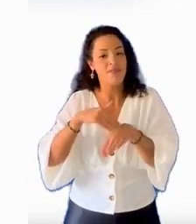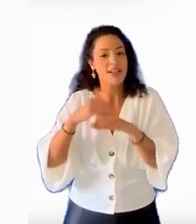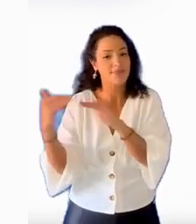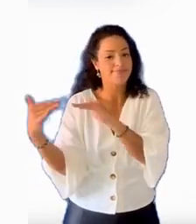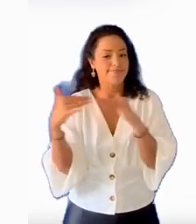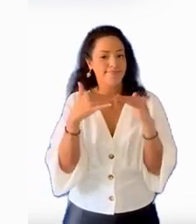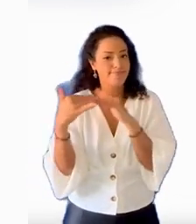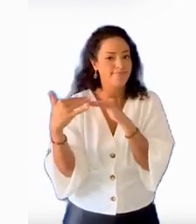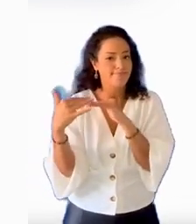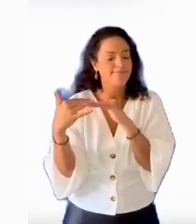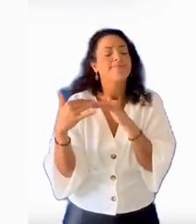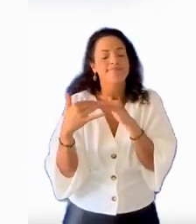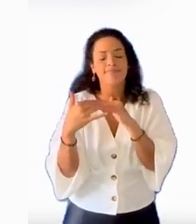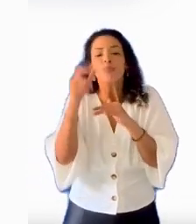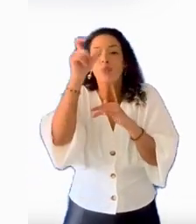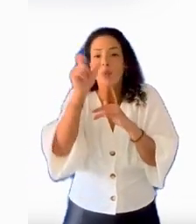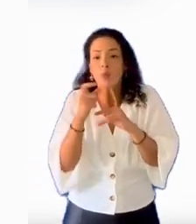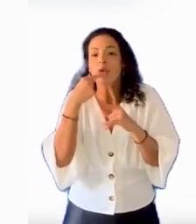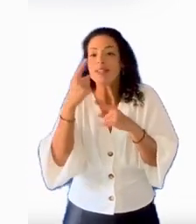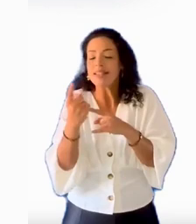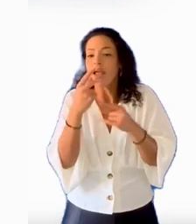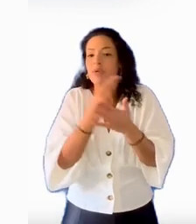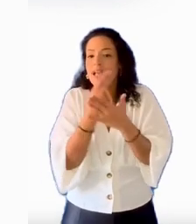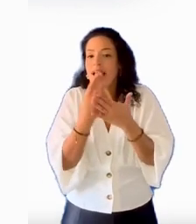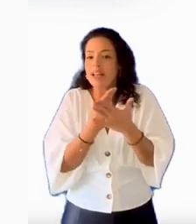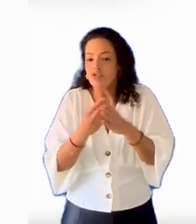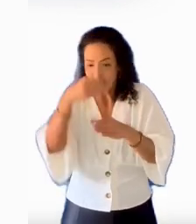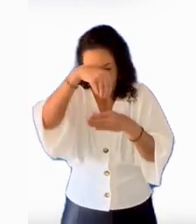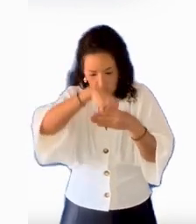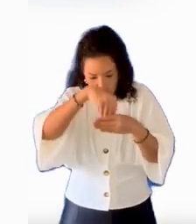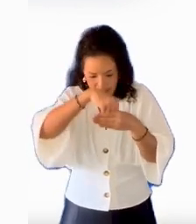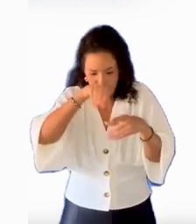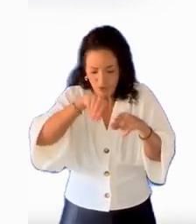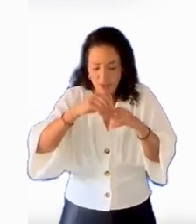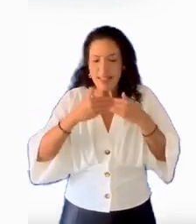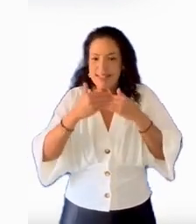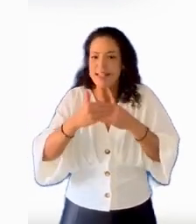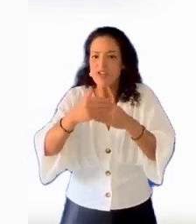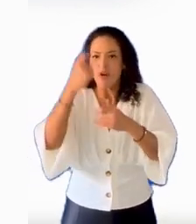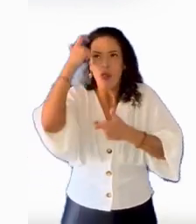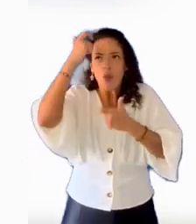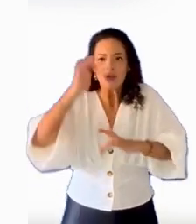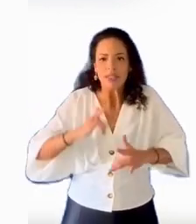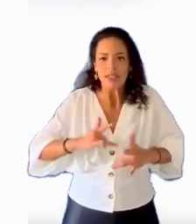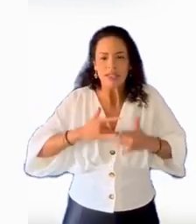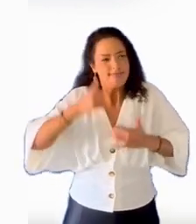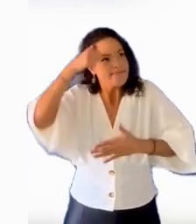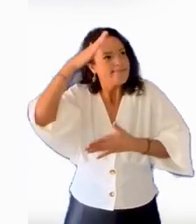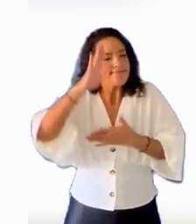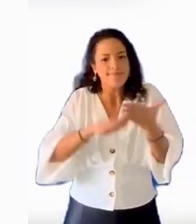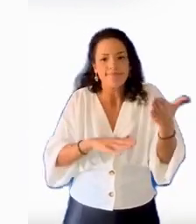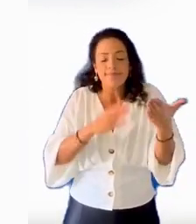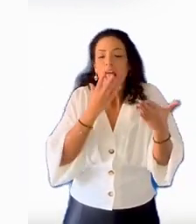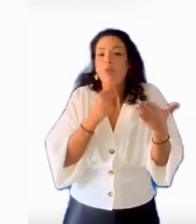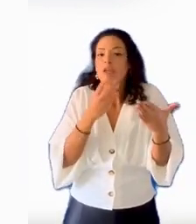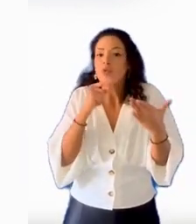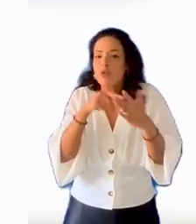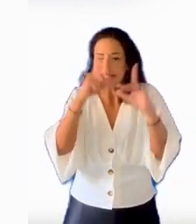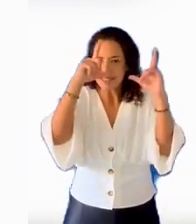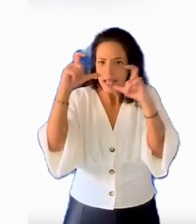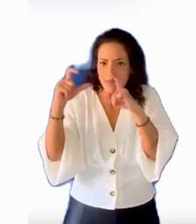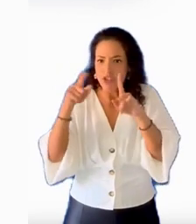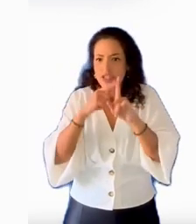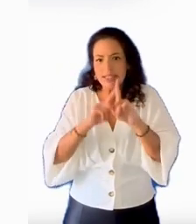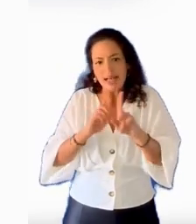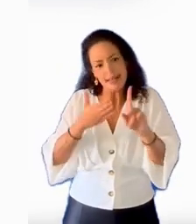she would illustrate the content of these sessions, their thoughts, emotions, and experiences, and we would use these images as points for our discussion and